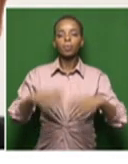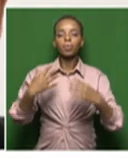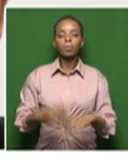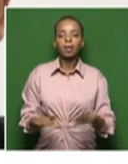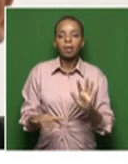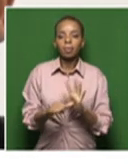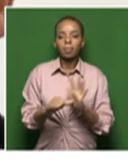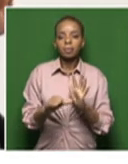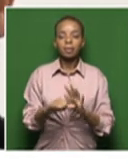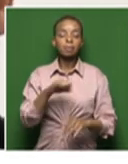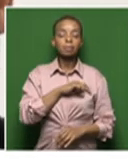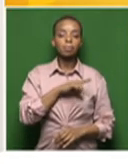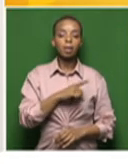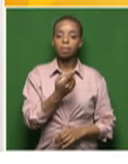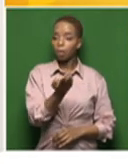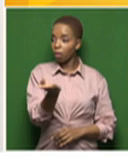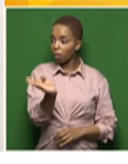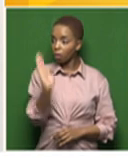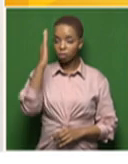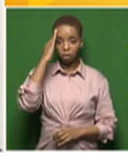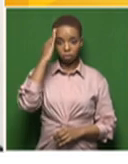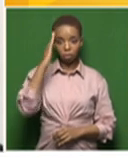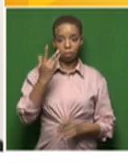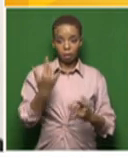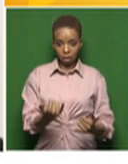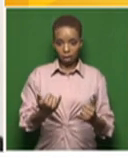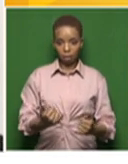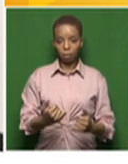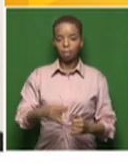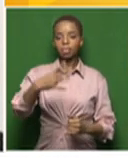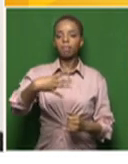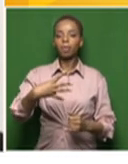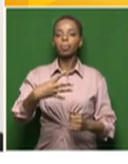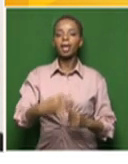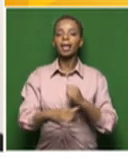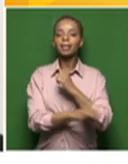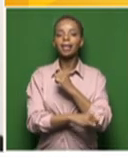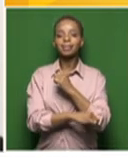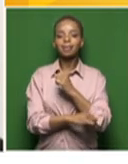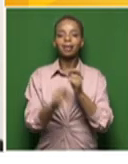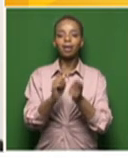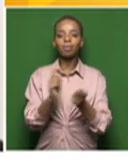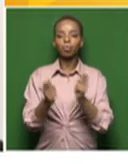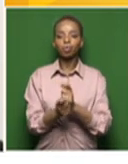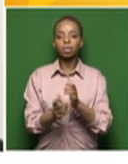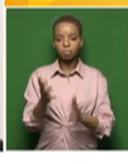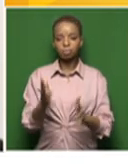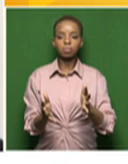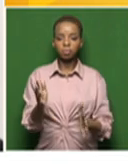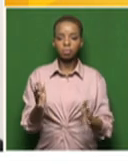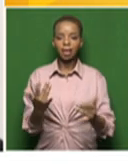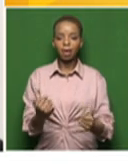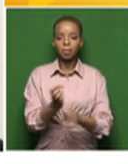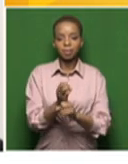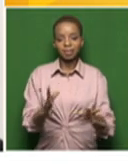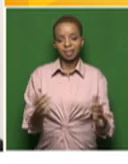because as we all know, the fourth industrial revolution has begun. It's at times like these where you realize